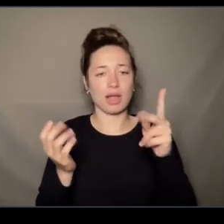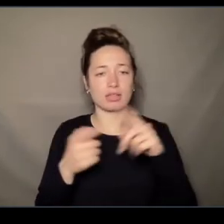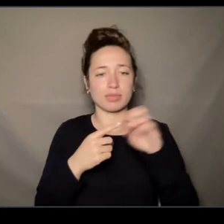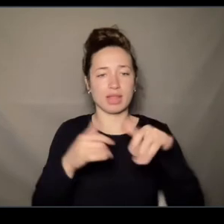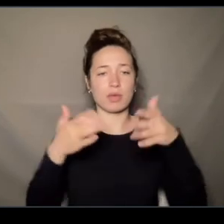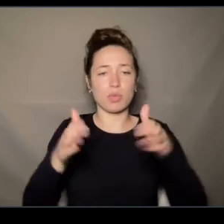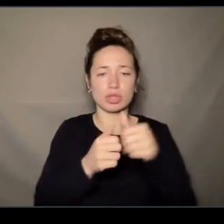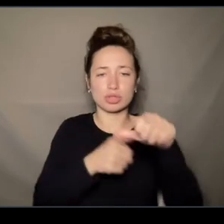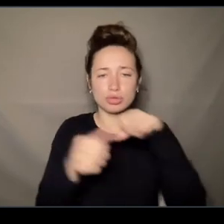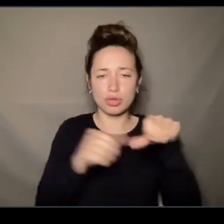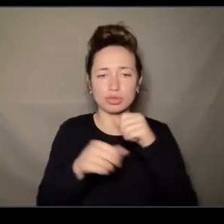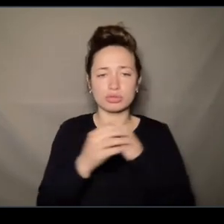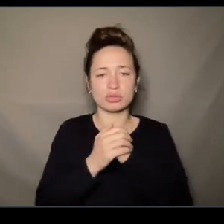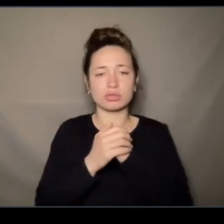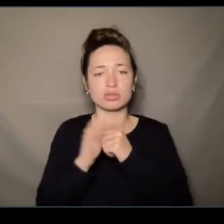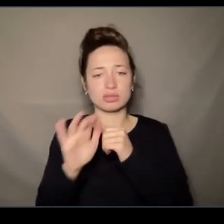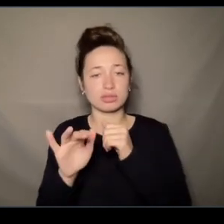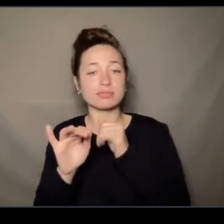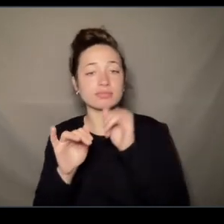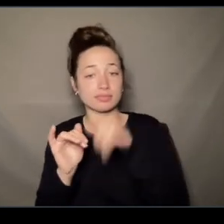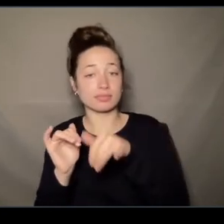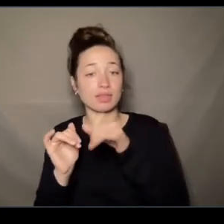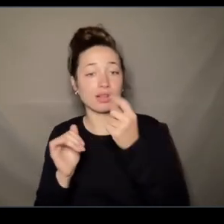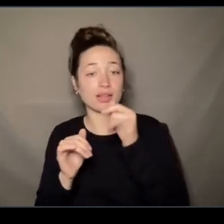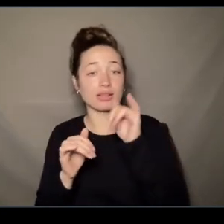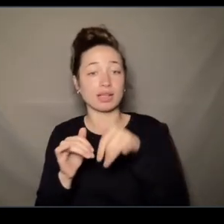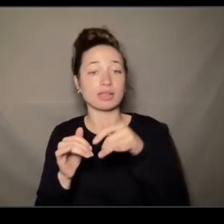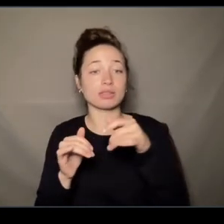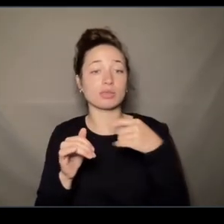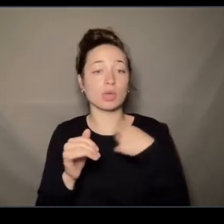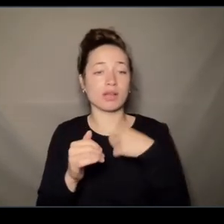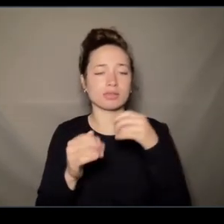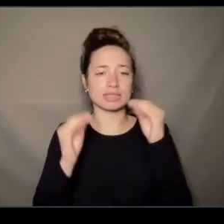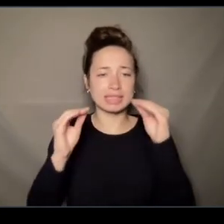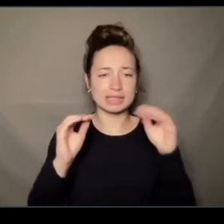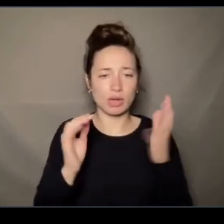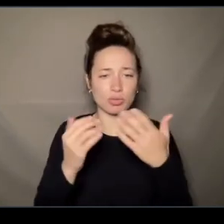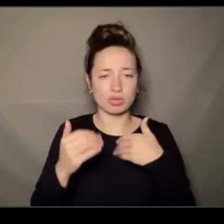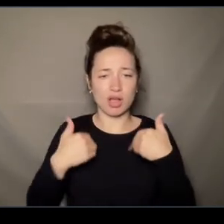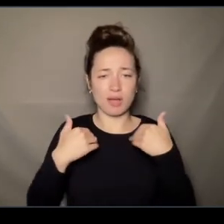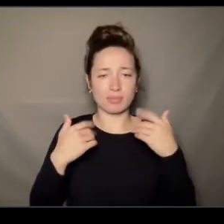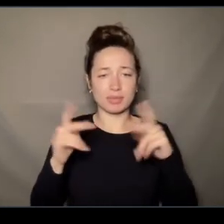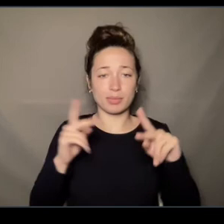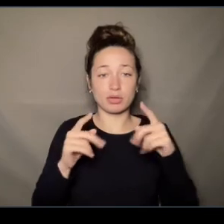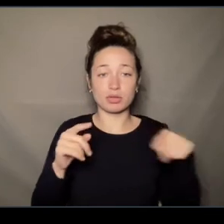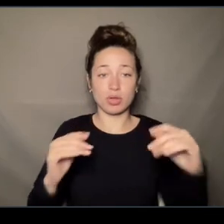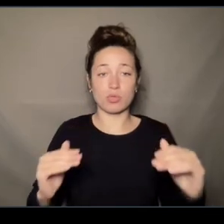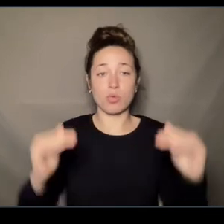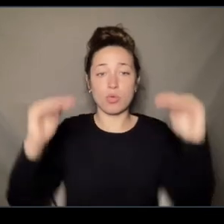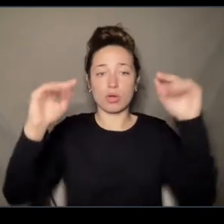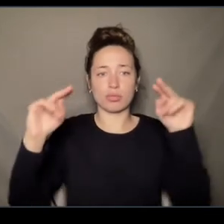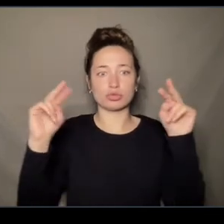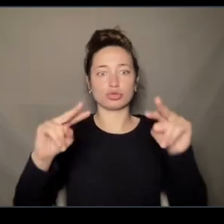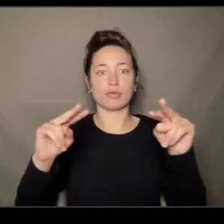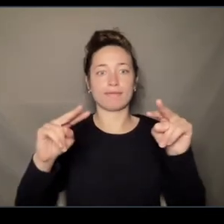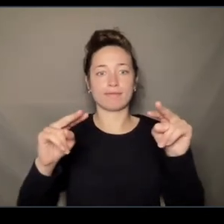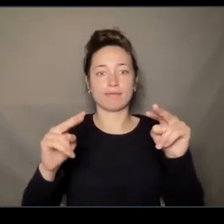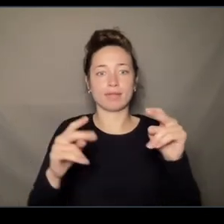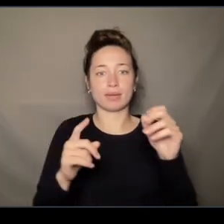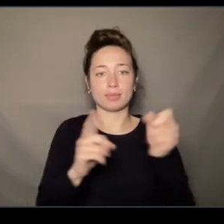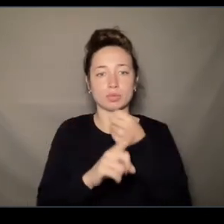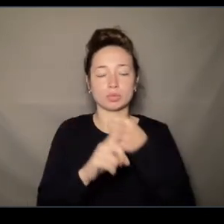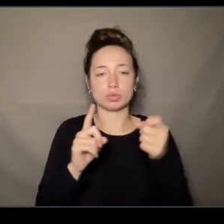each other. No, and that's the thing that especially we have to teach our young people. If they are growing up and observing